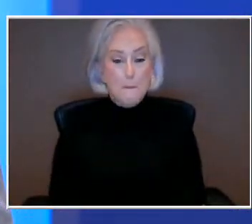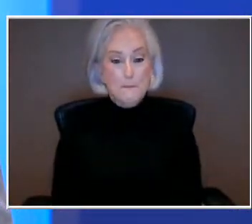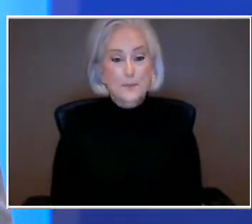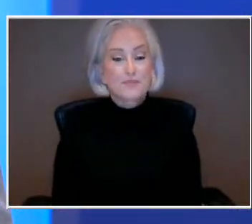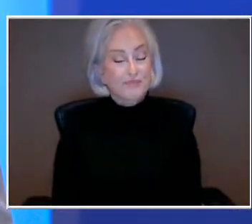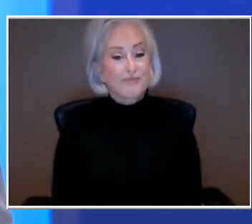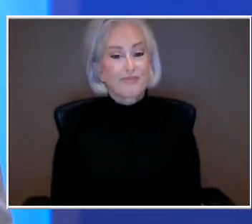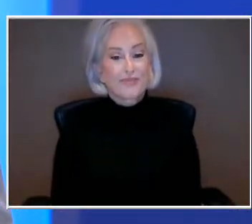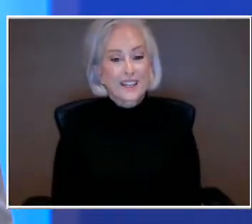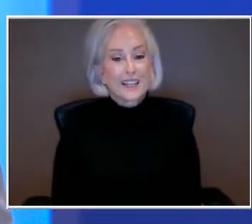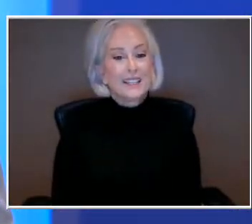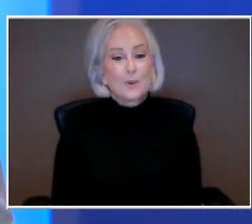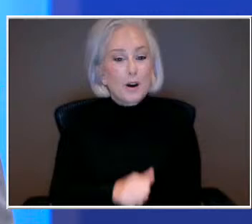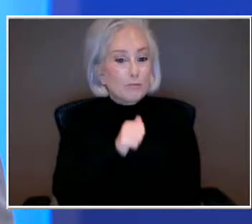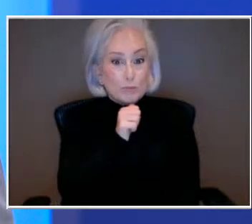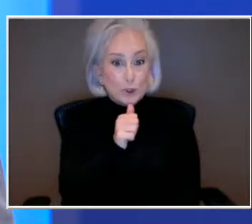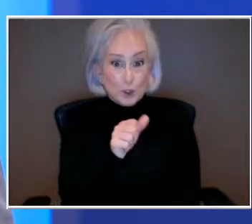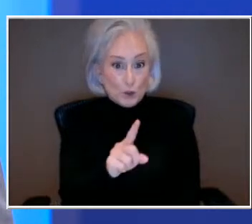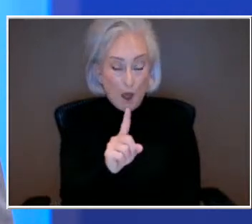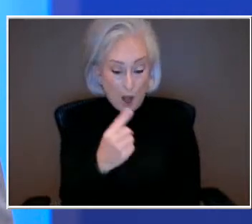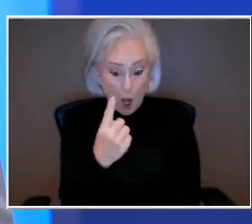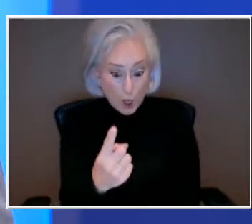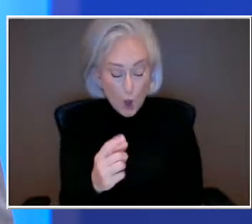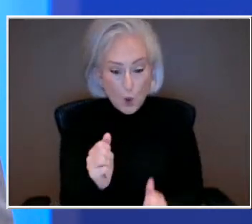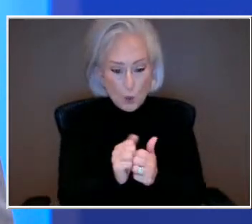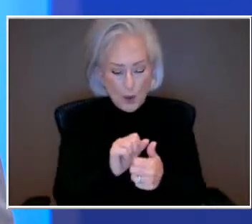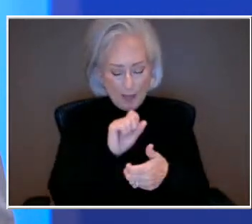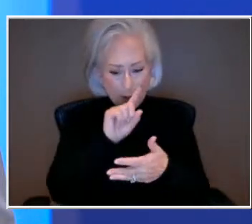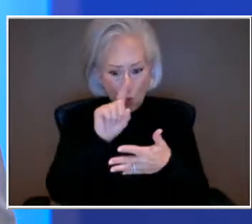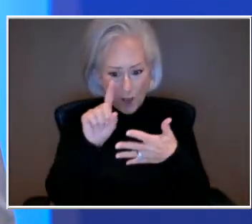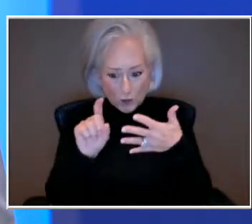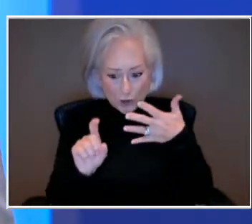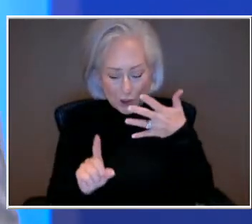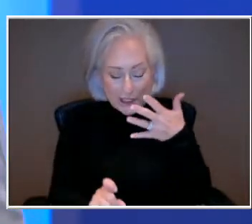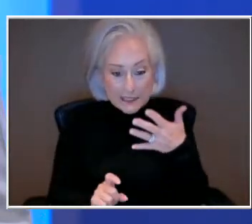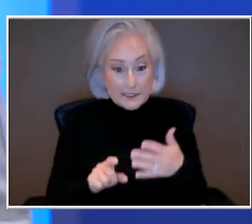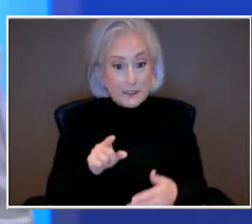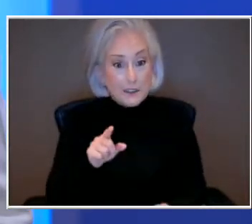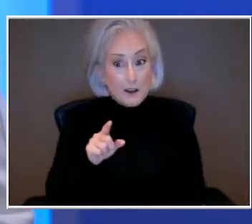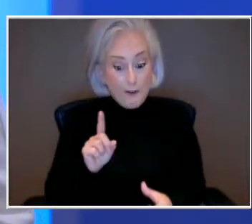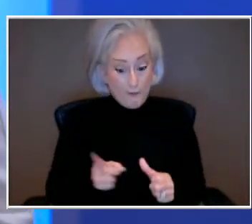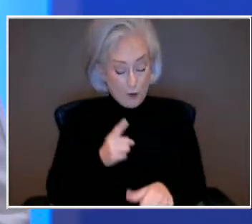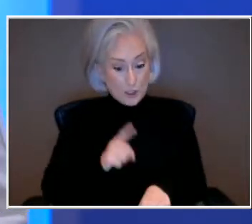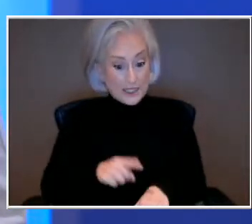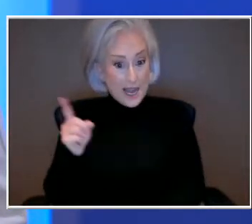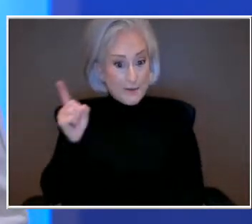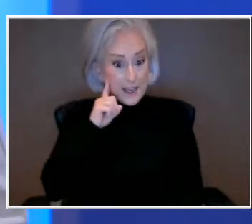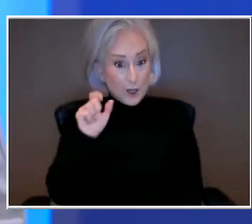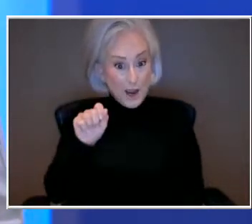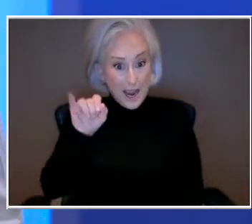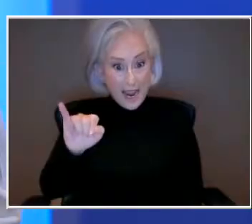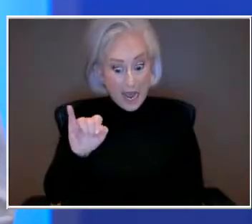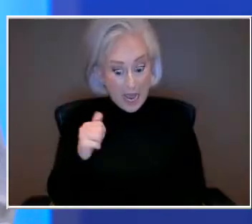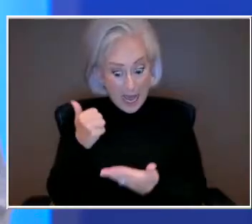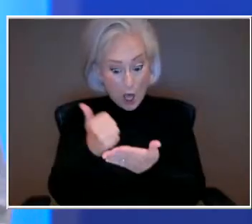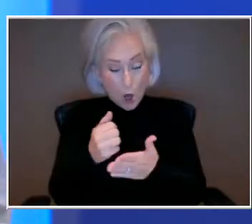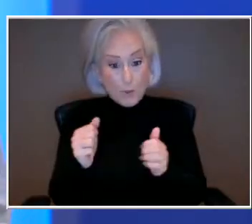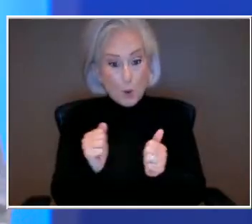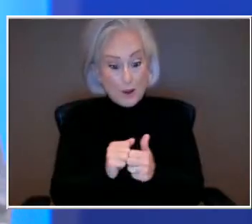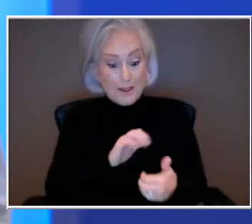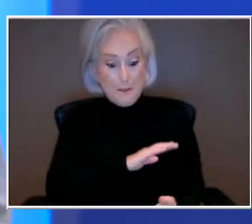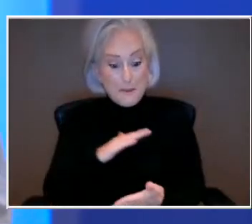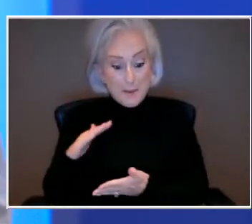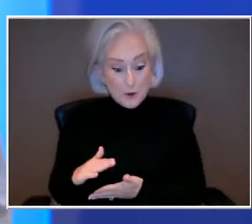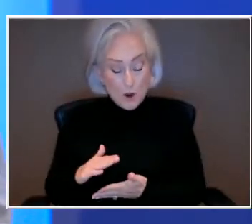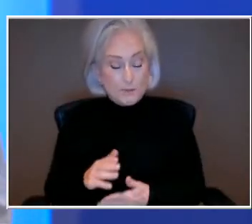not alone with all of these questions. If this is your first time that you're hearing about AI-assisted mammograms, we're going to understand a lot more after hearing